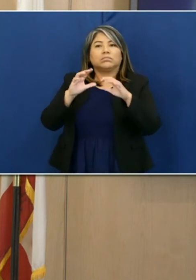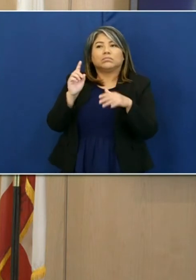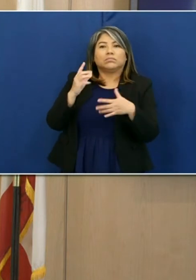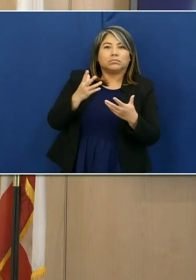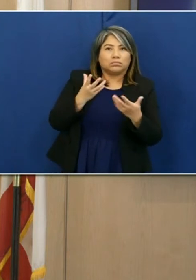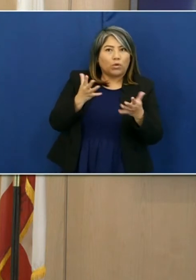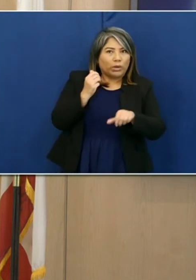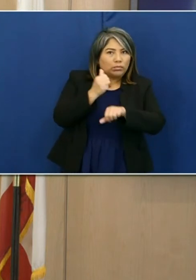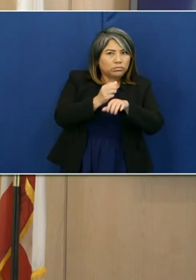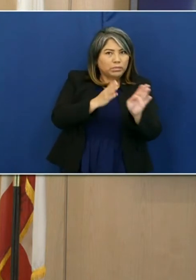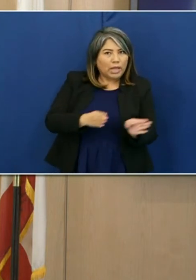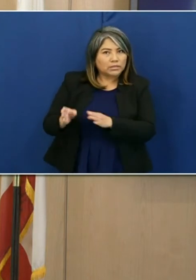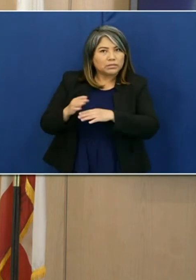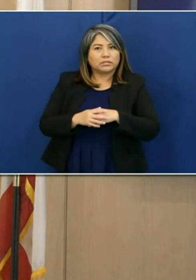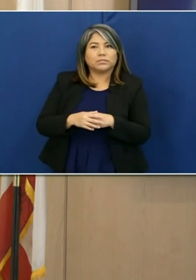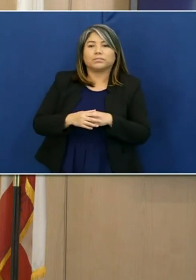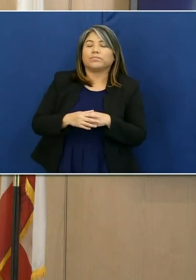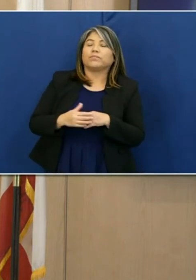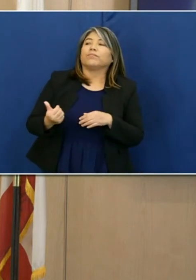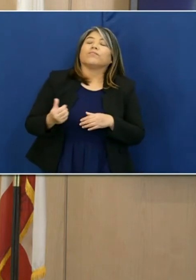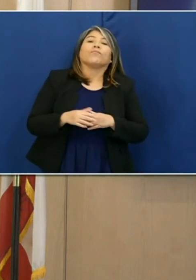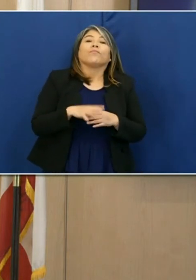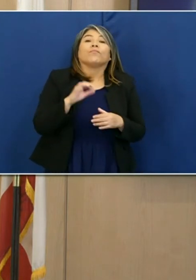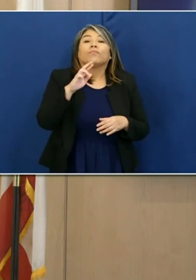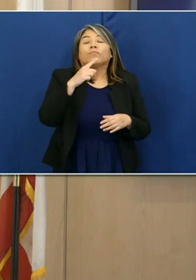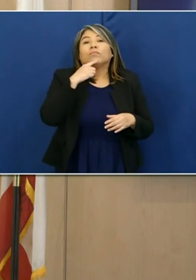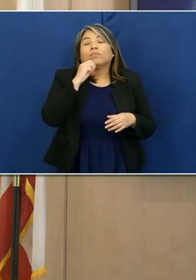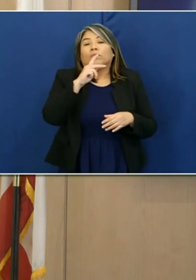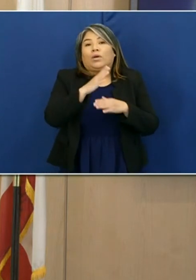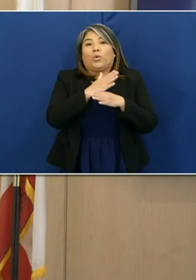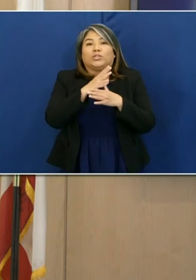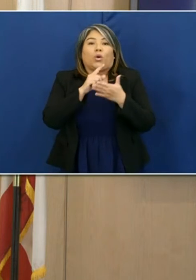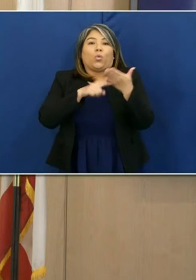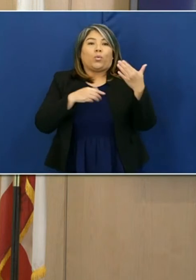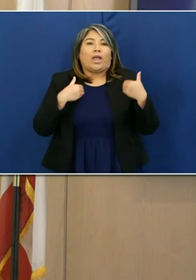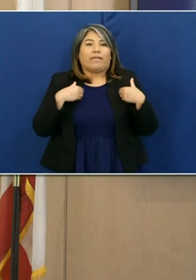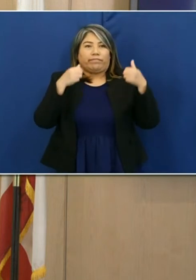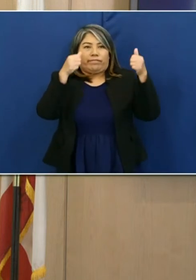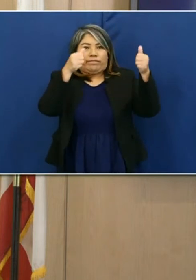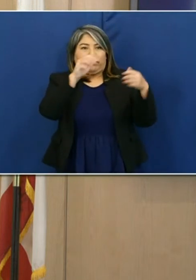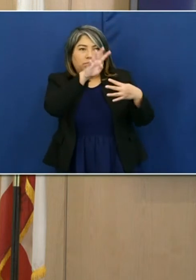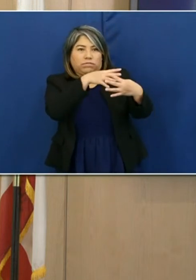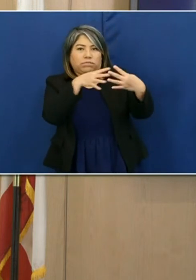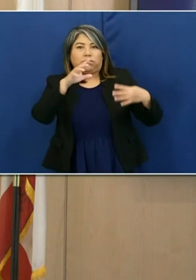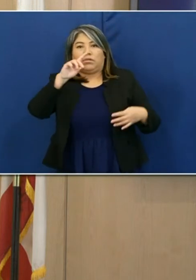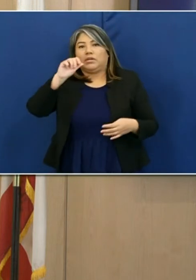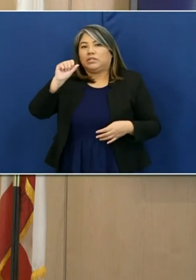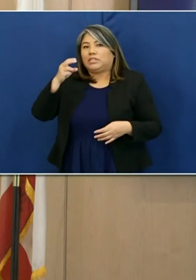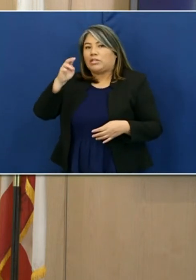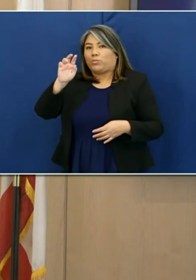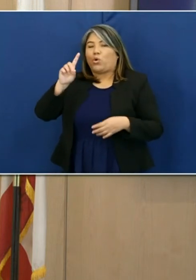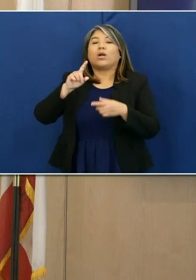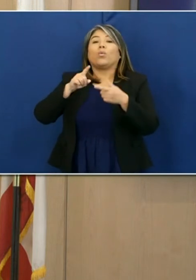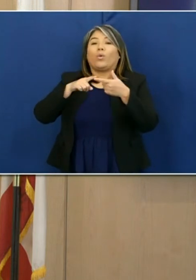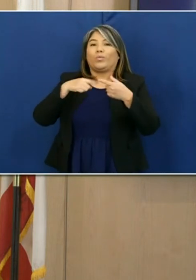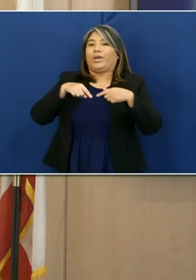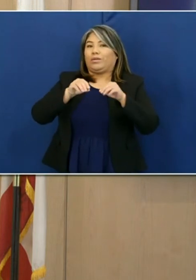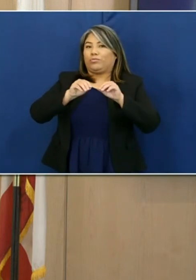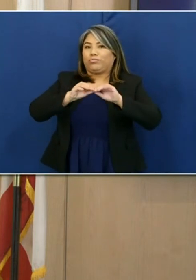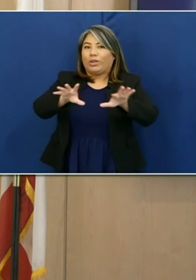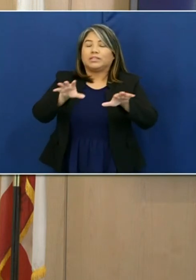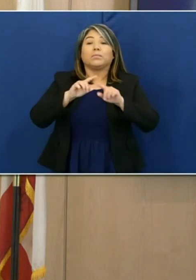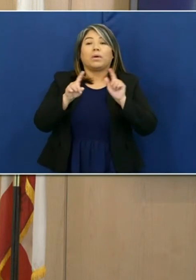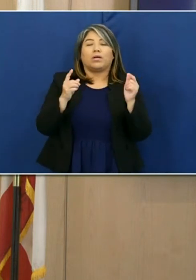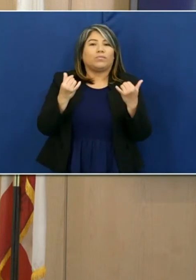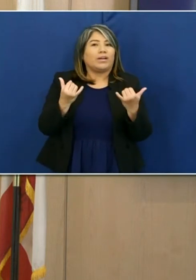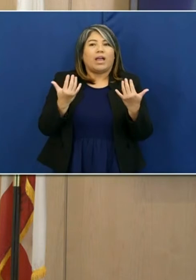yet? Well, we'll share what's in the dashboard when we release the dashboard. But I think that look, we're a